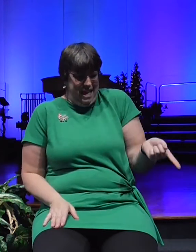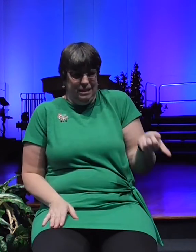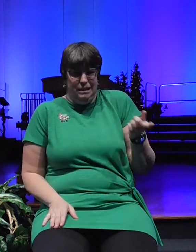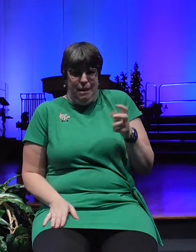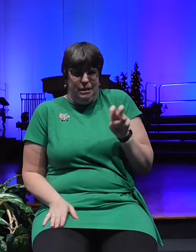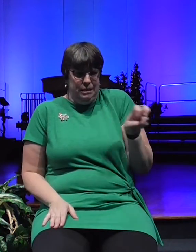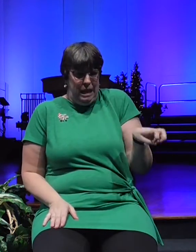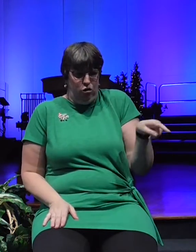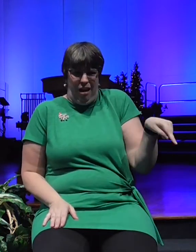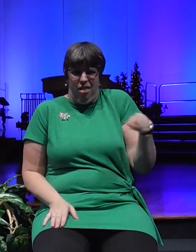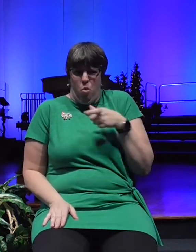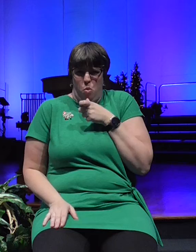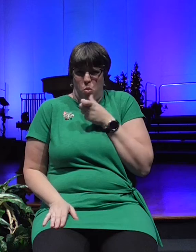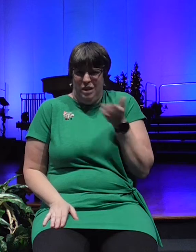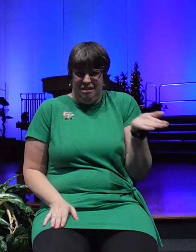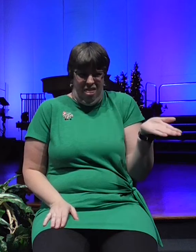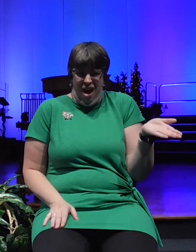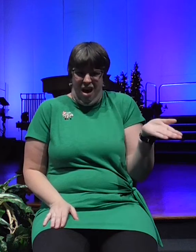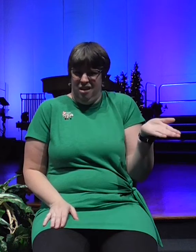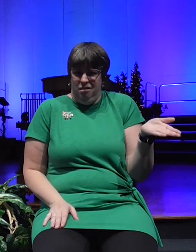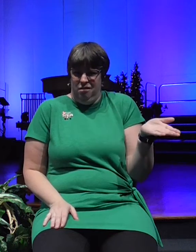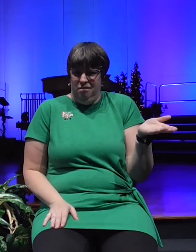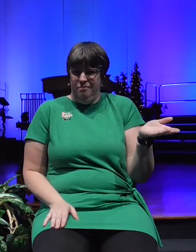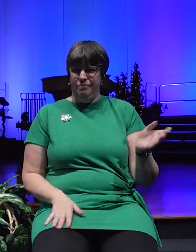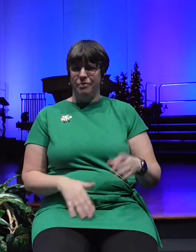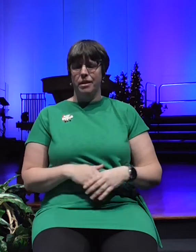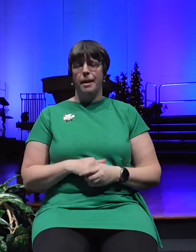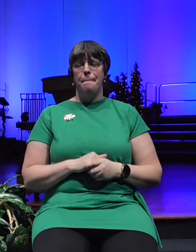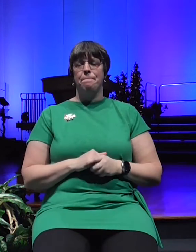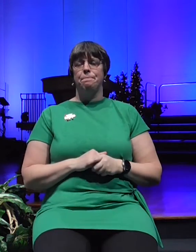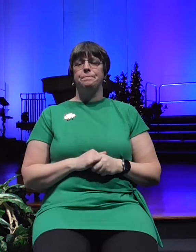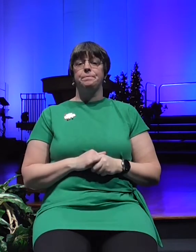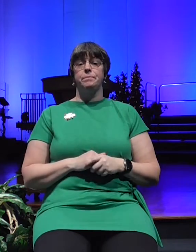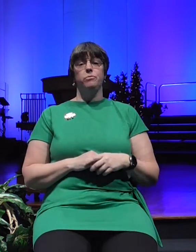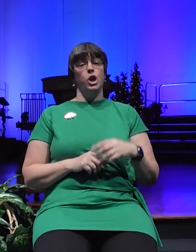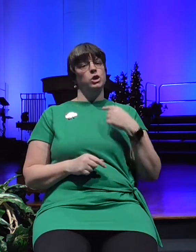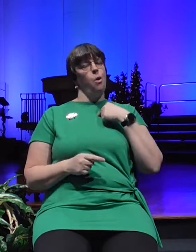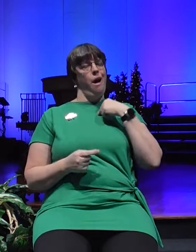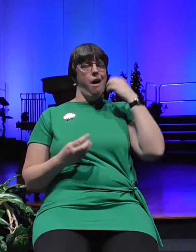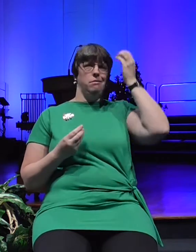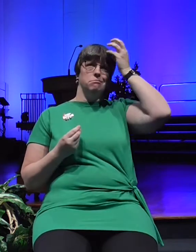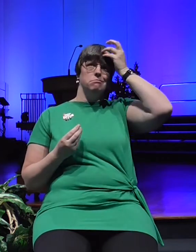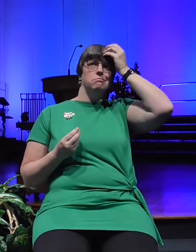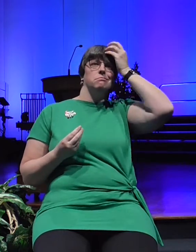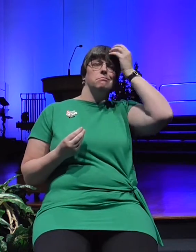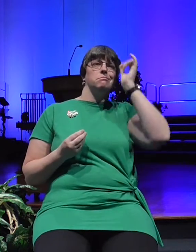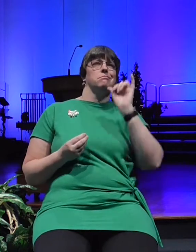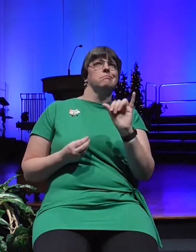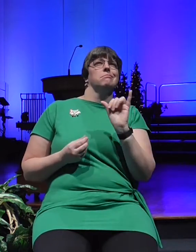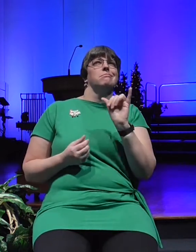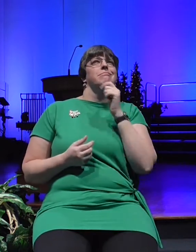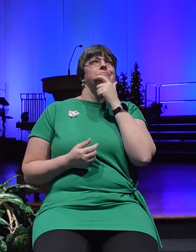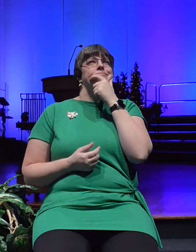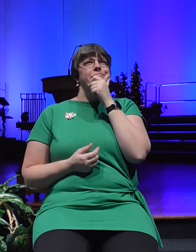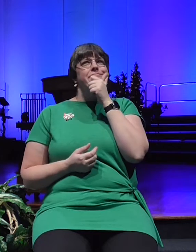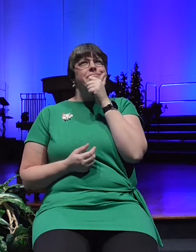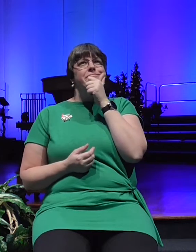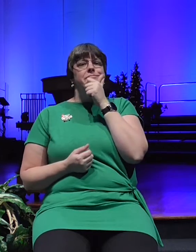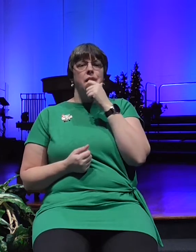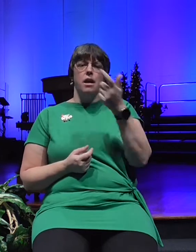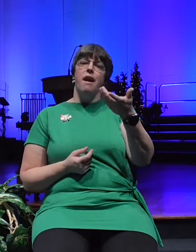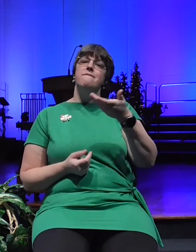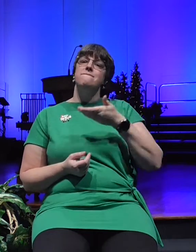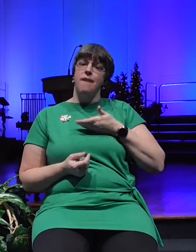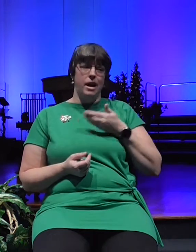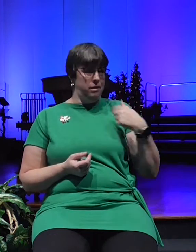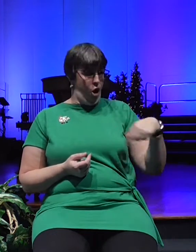to me? What is he trying to show me? And I reflect on this too, and invite us all to take a